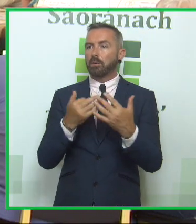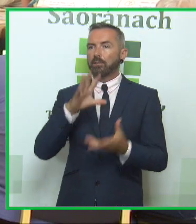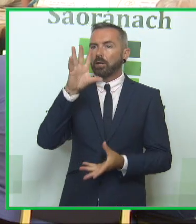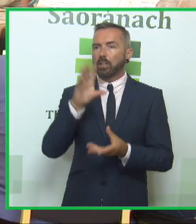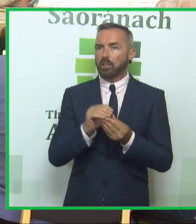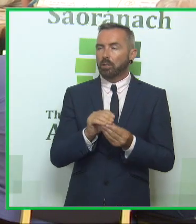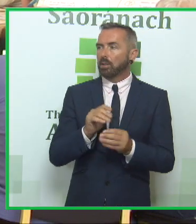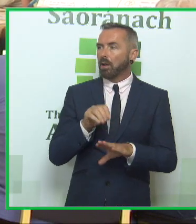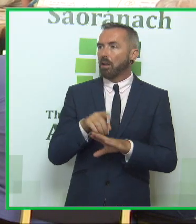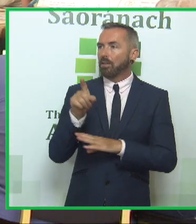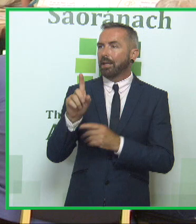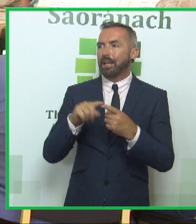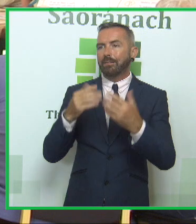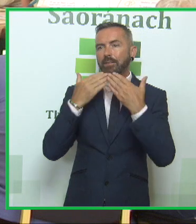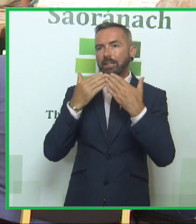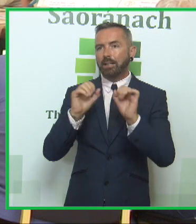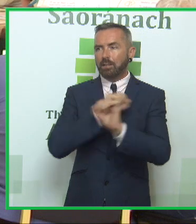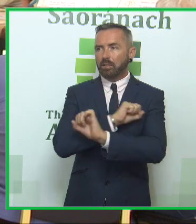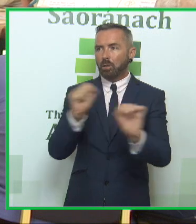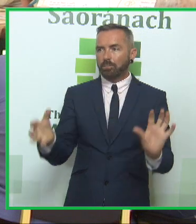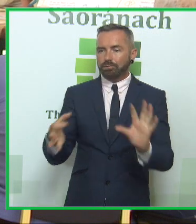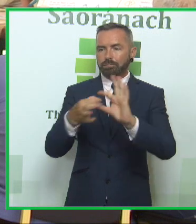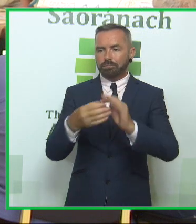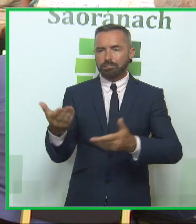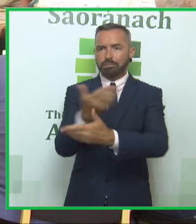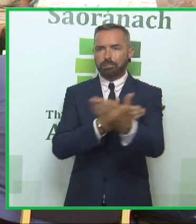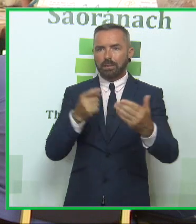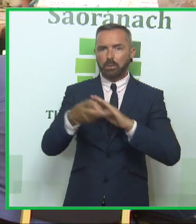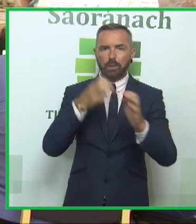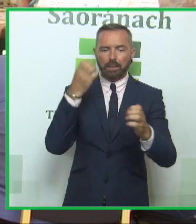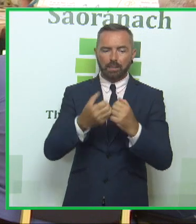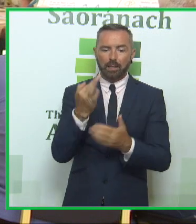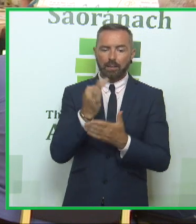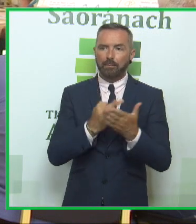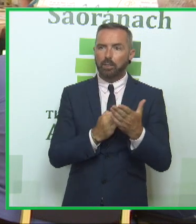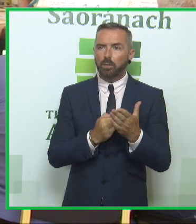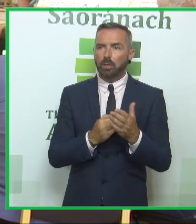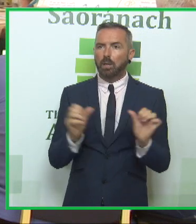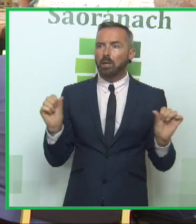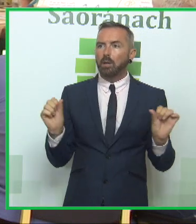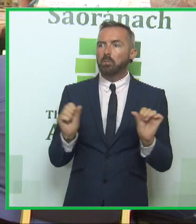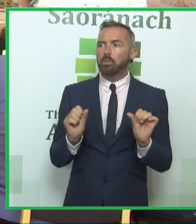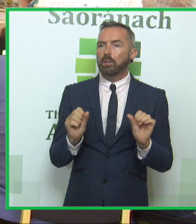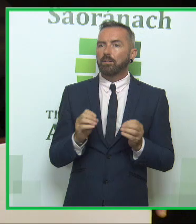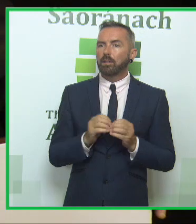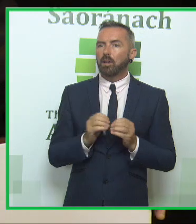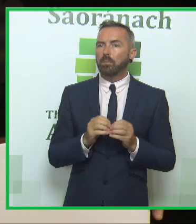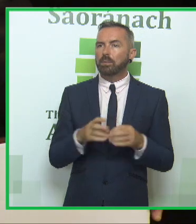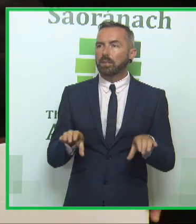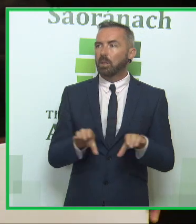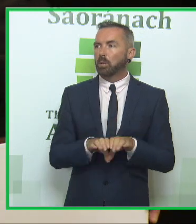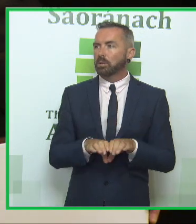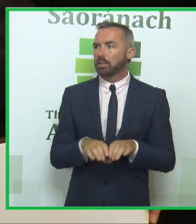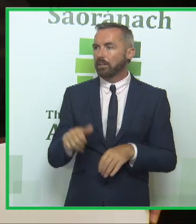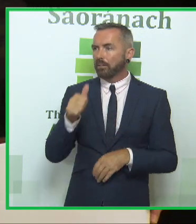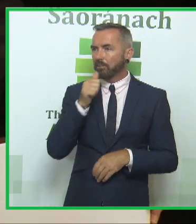that session, and thanks very much for all of your engagement over the weekend. I just want to close with a few very brief closing remarks. First of all,